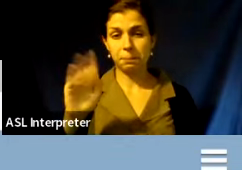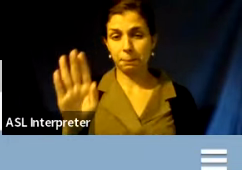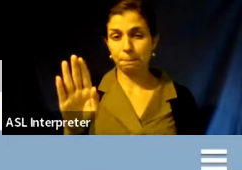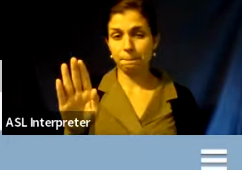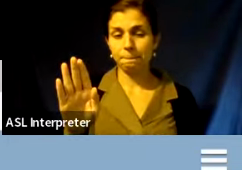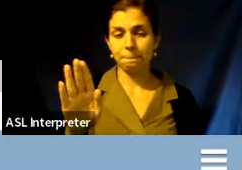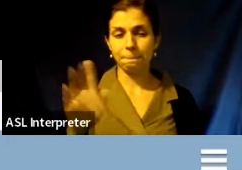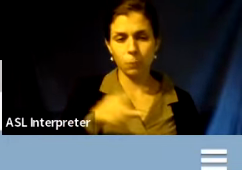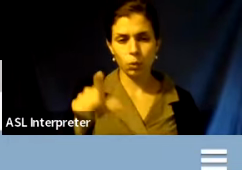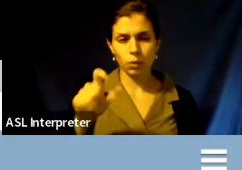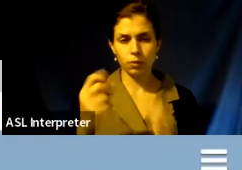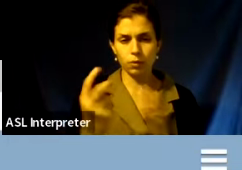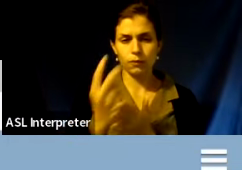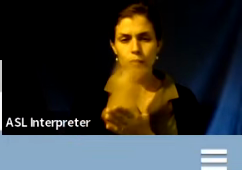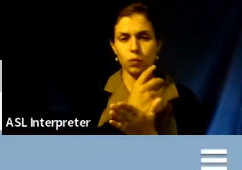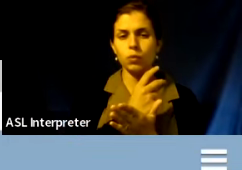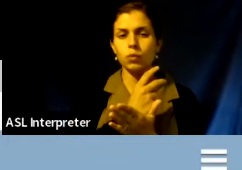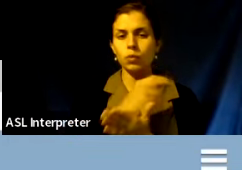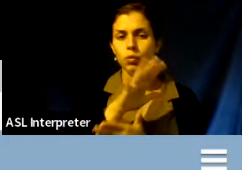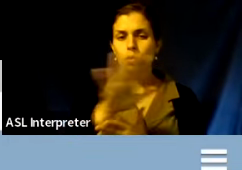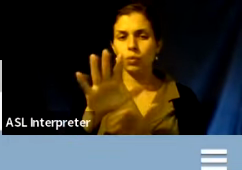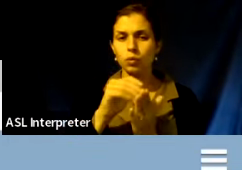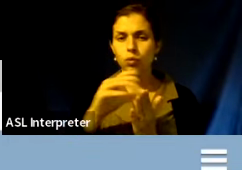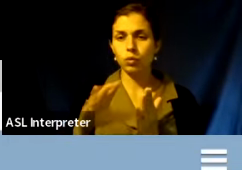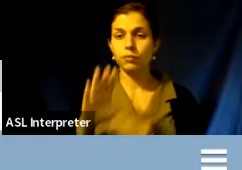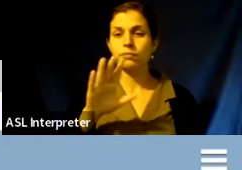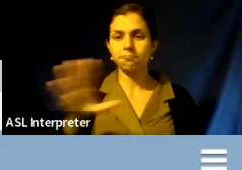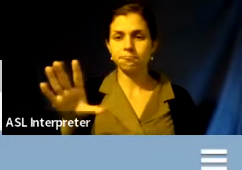can review your student's information,